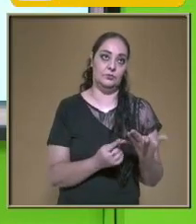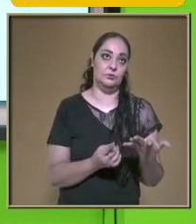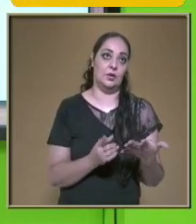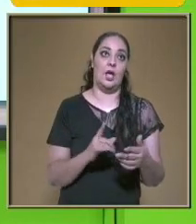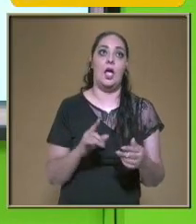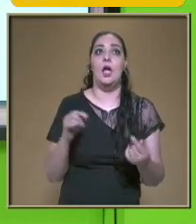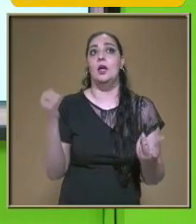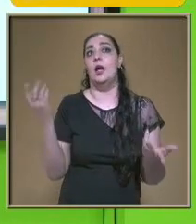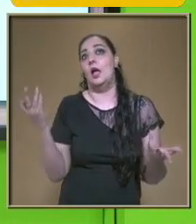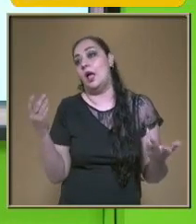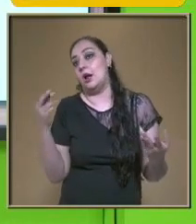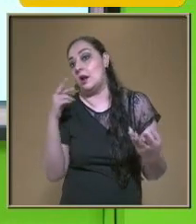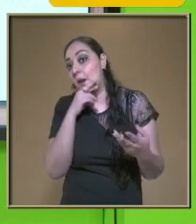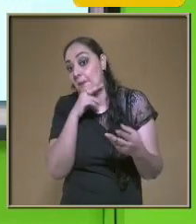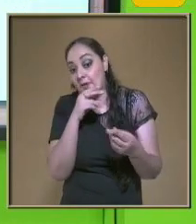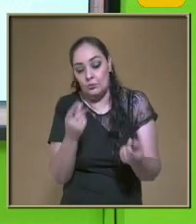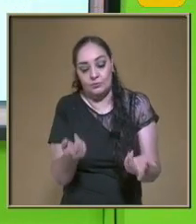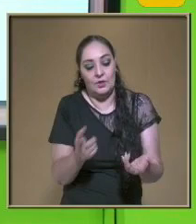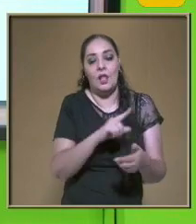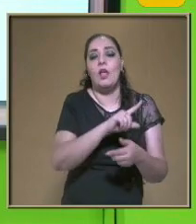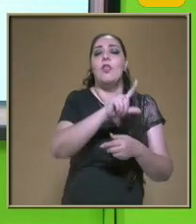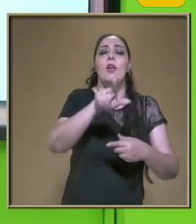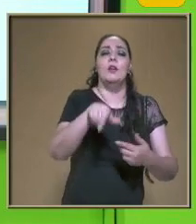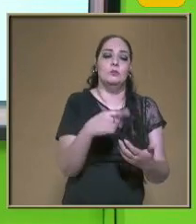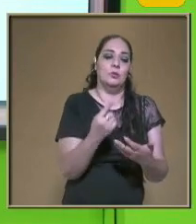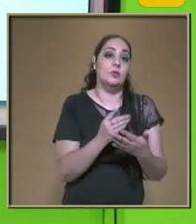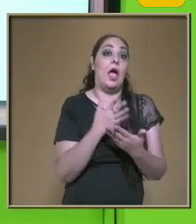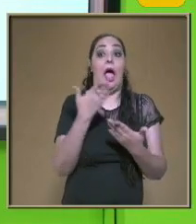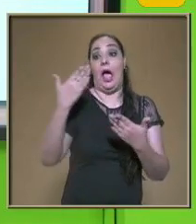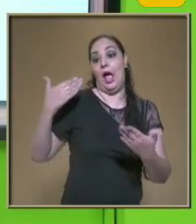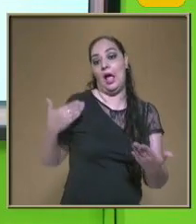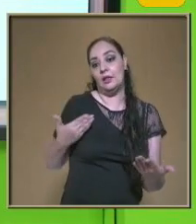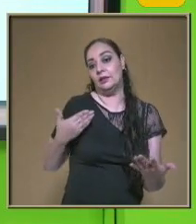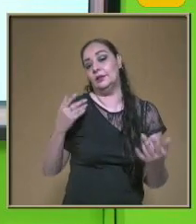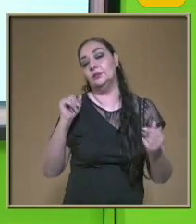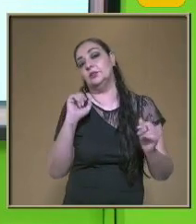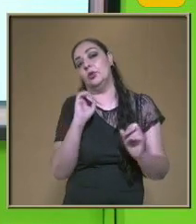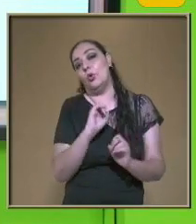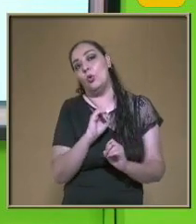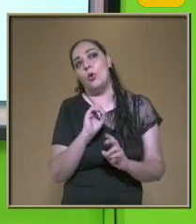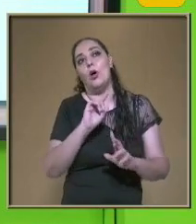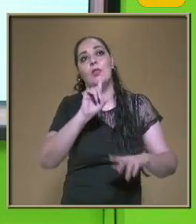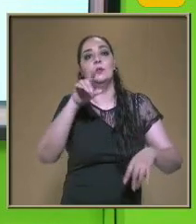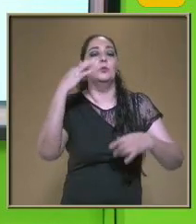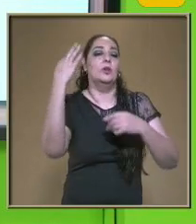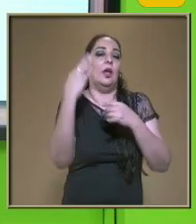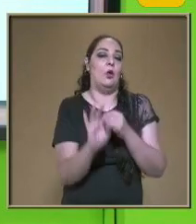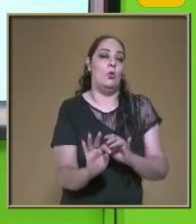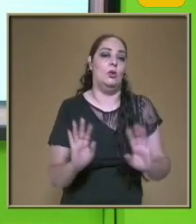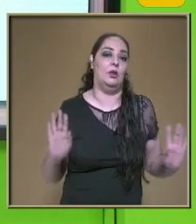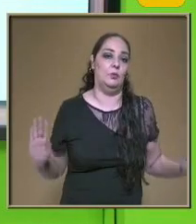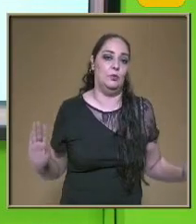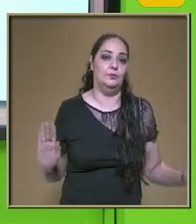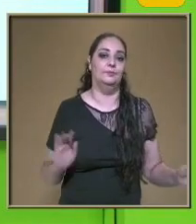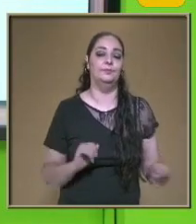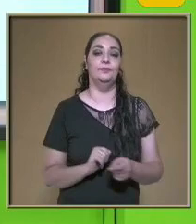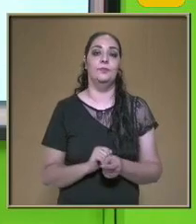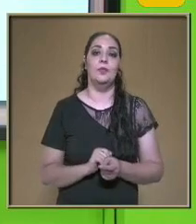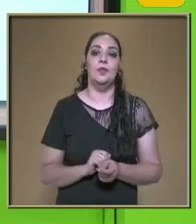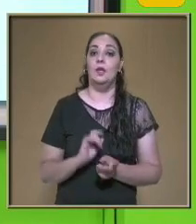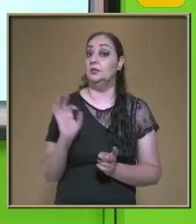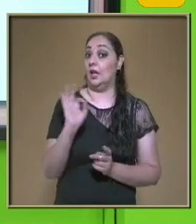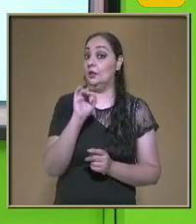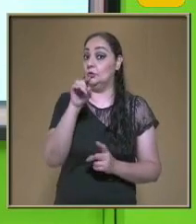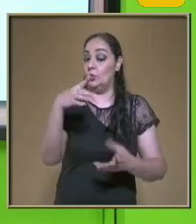soon as, later, before, and finally. So, if you